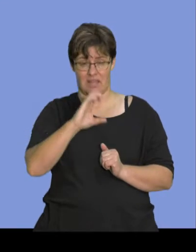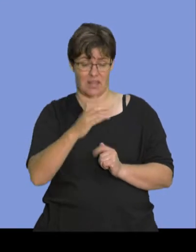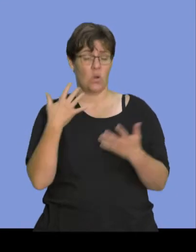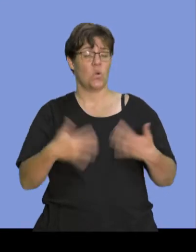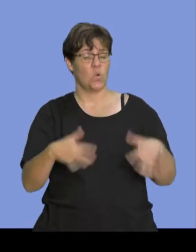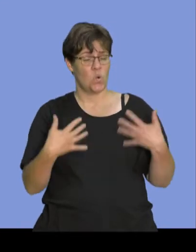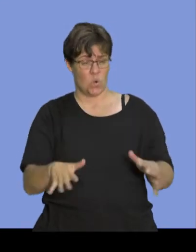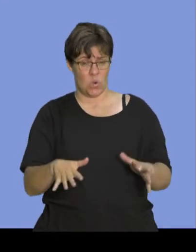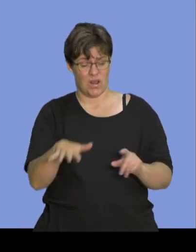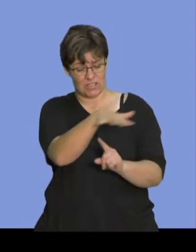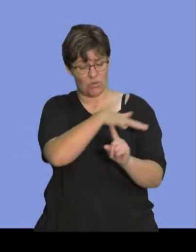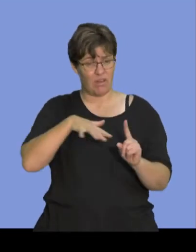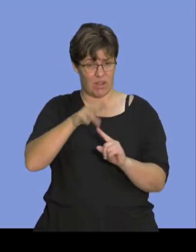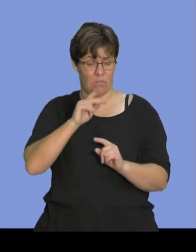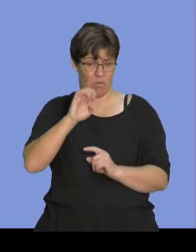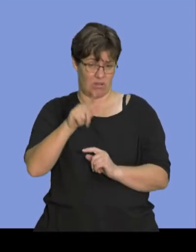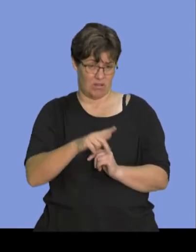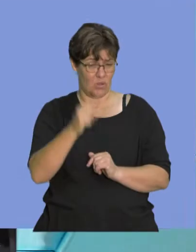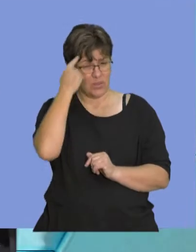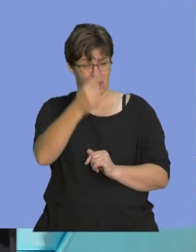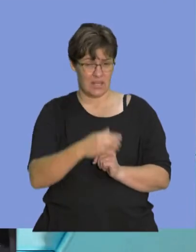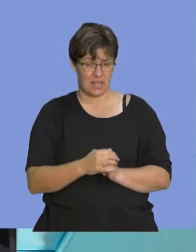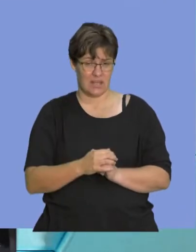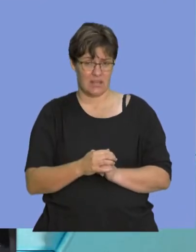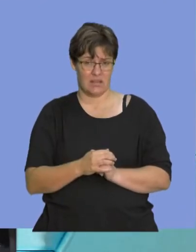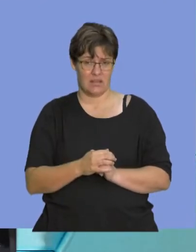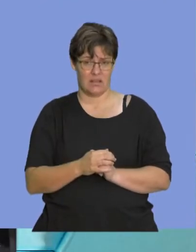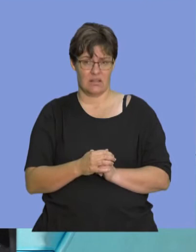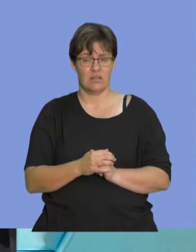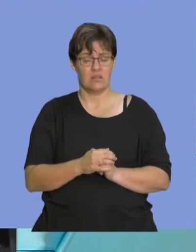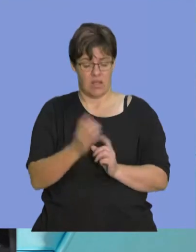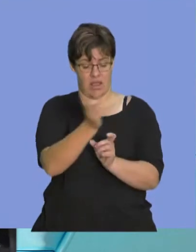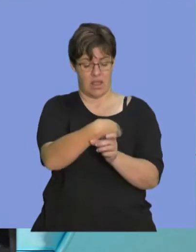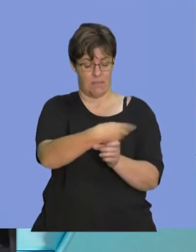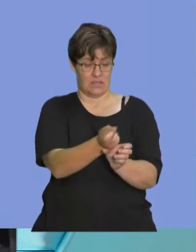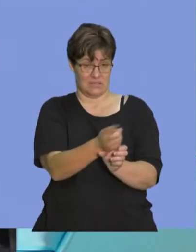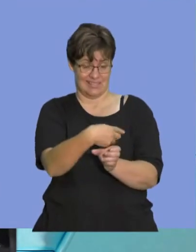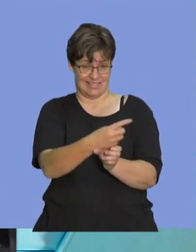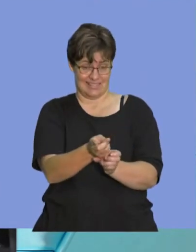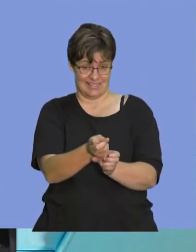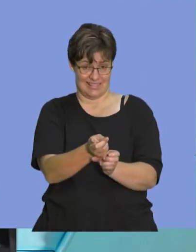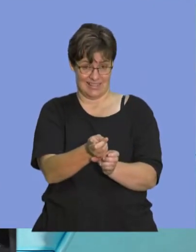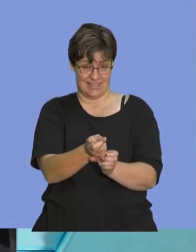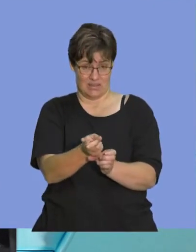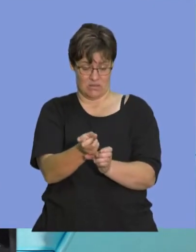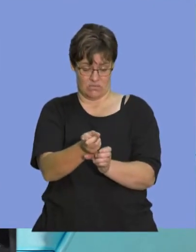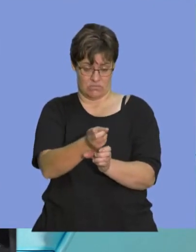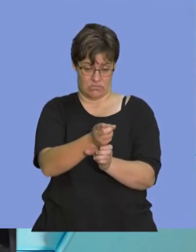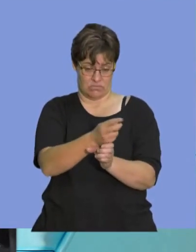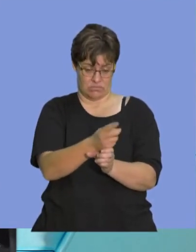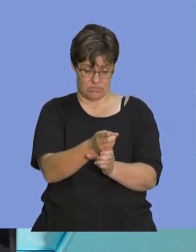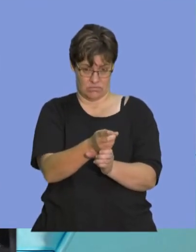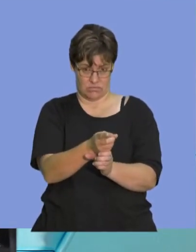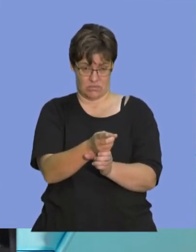very important, guys. If you think of it in terms of when you allow a compass needle to move and come